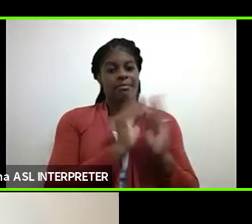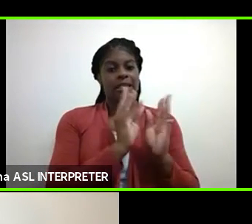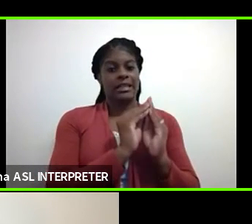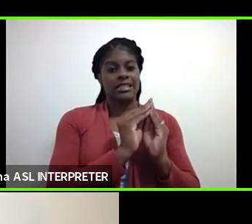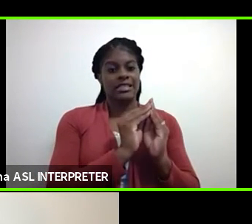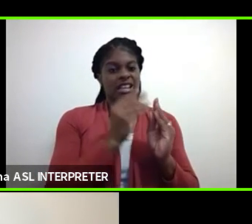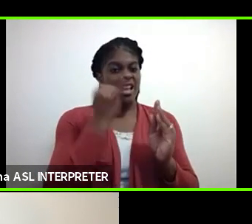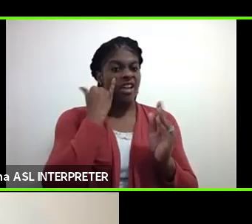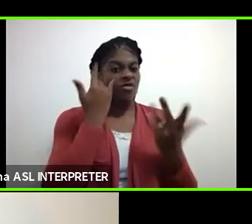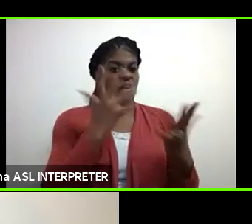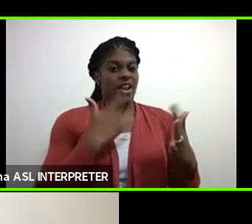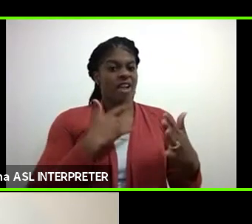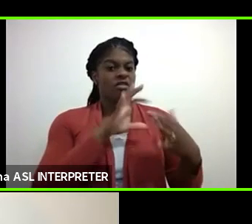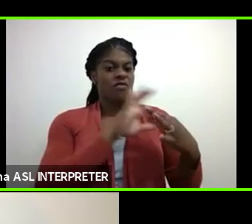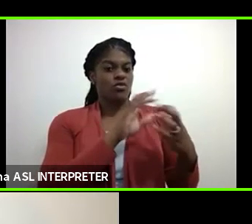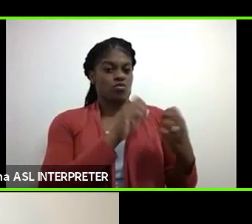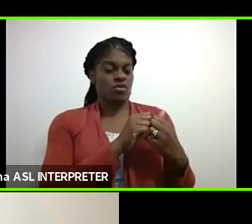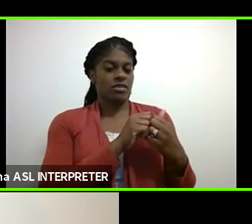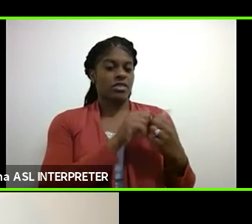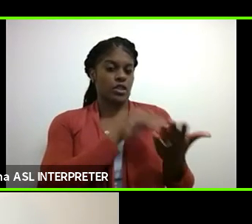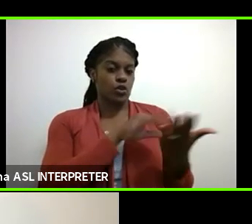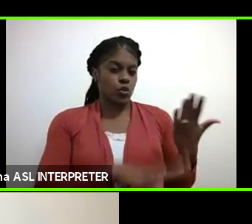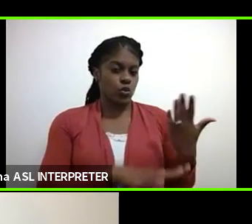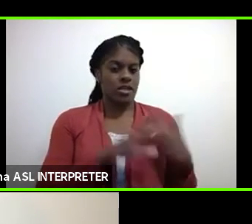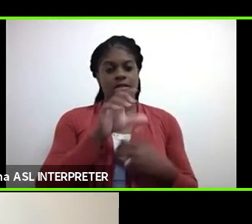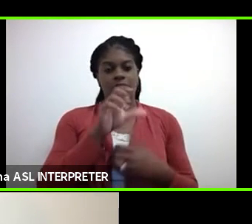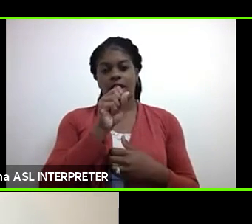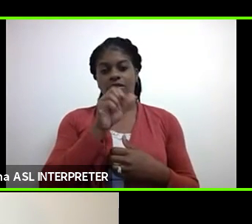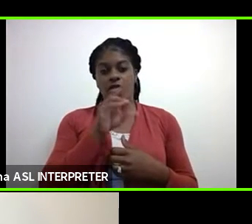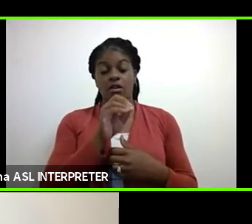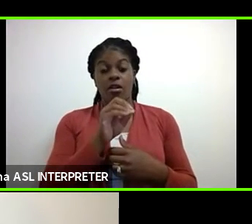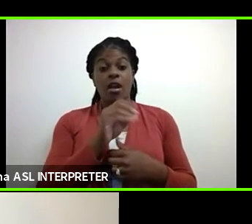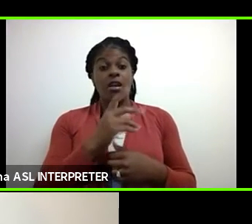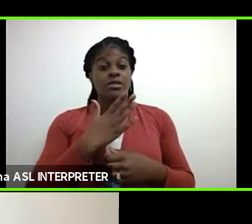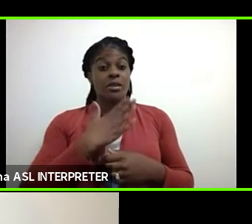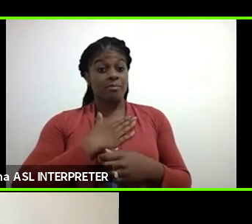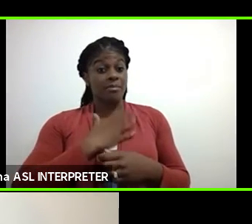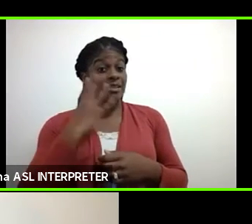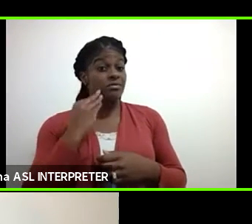between a student and an SRO. Speaking to my own experiences,